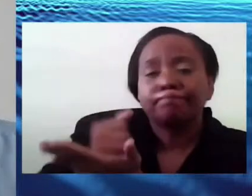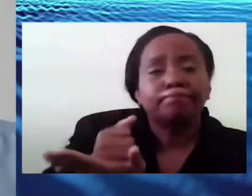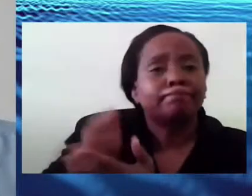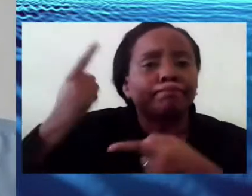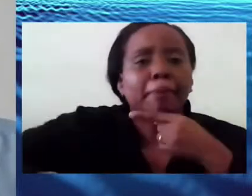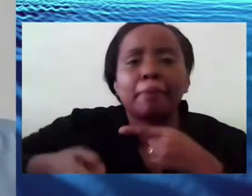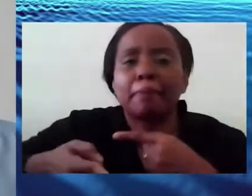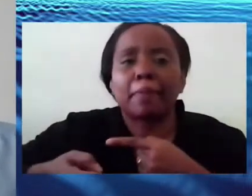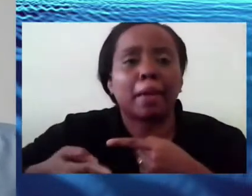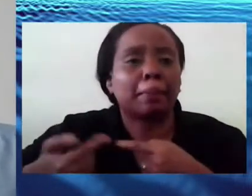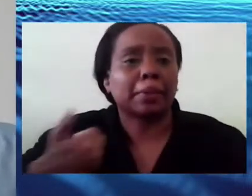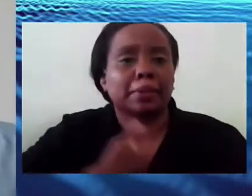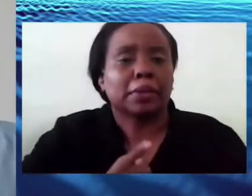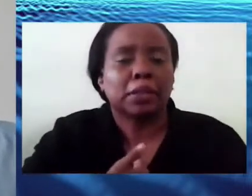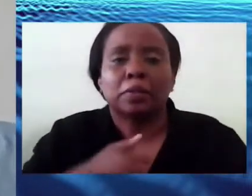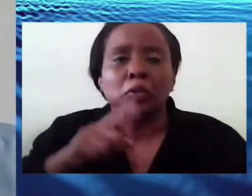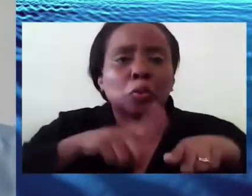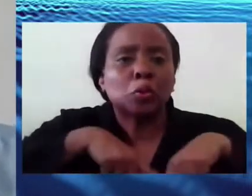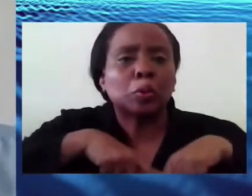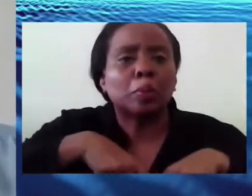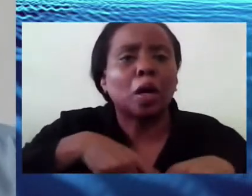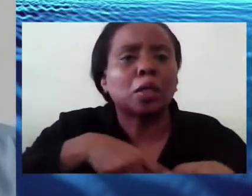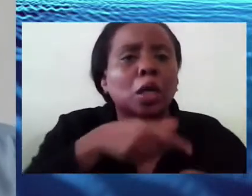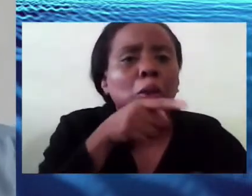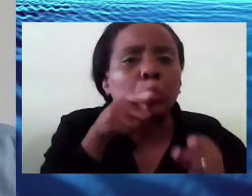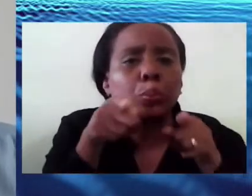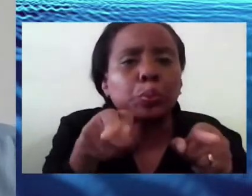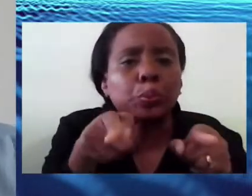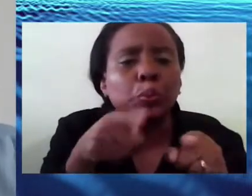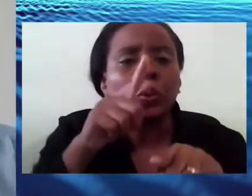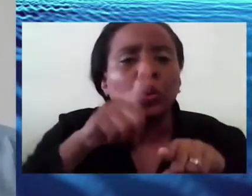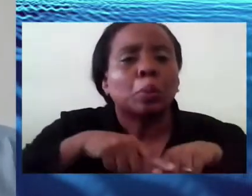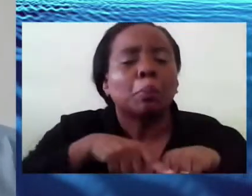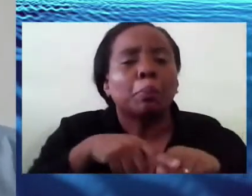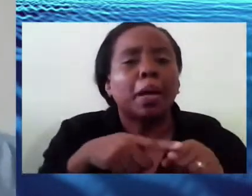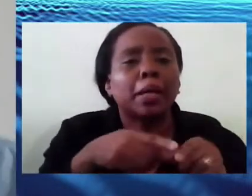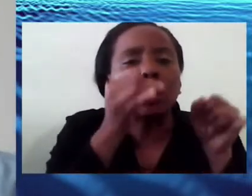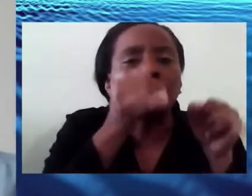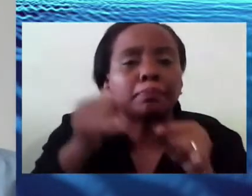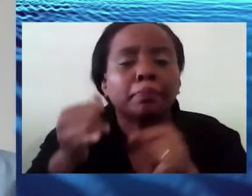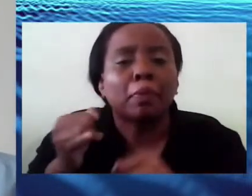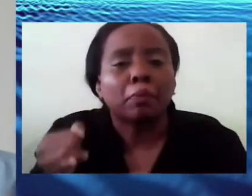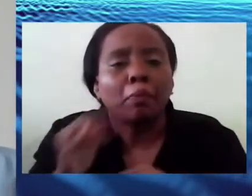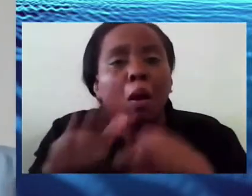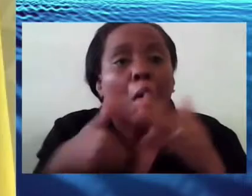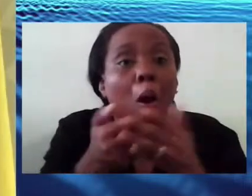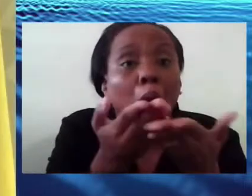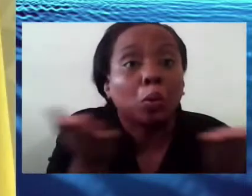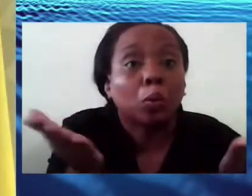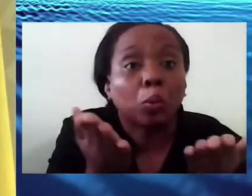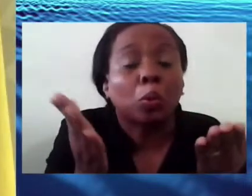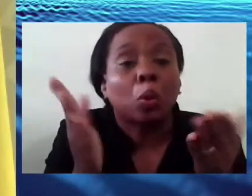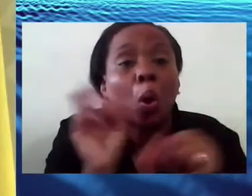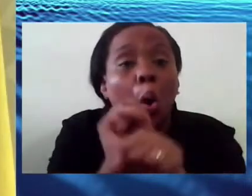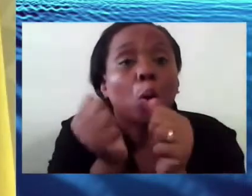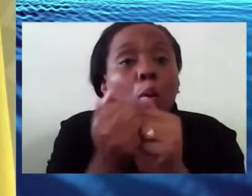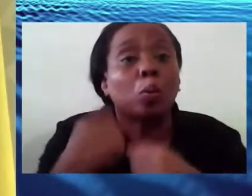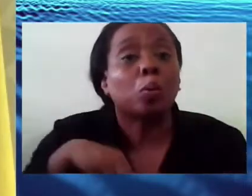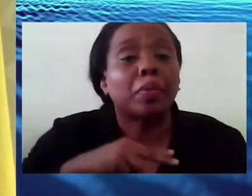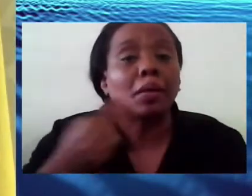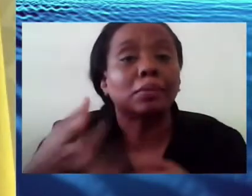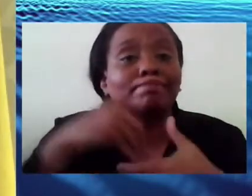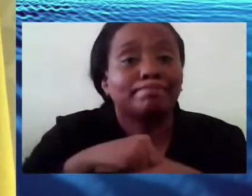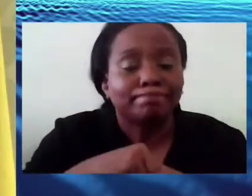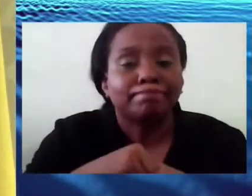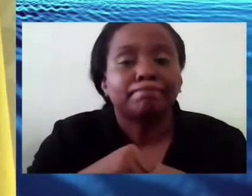We depend on every single citizen and resident of this country to work with us to be able to